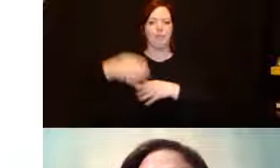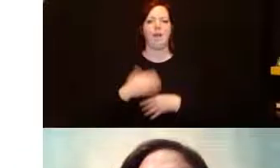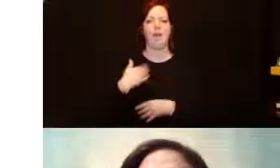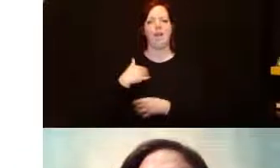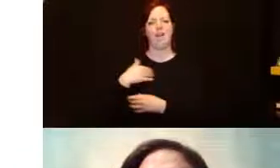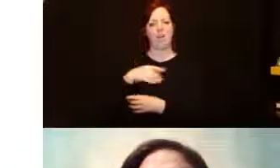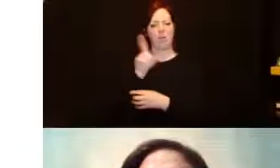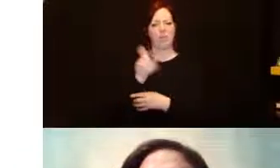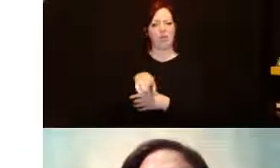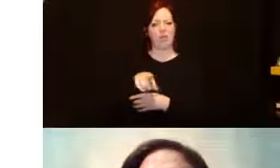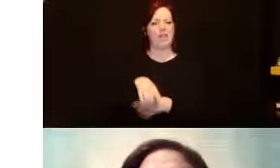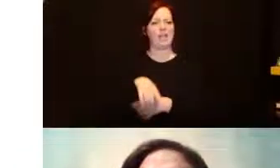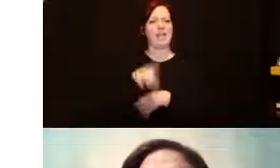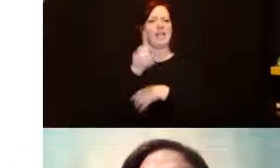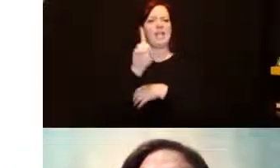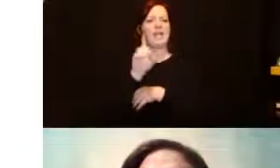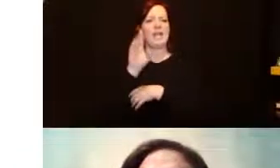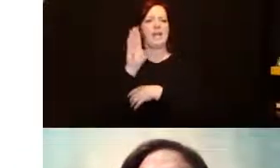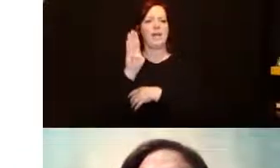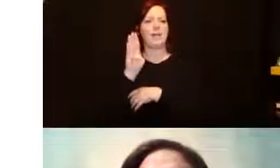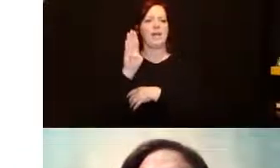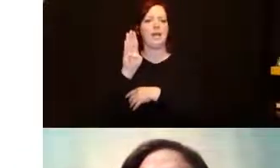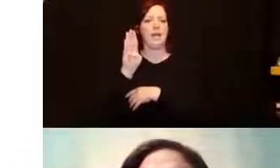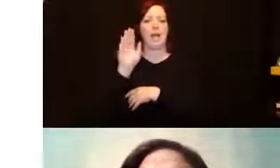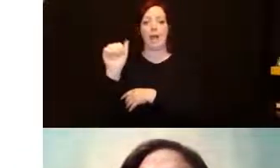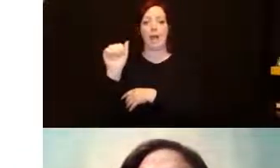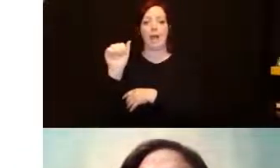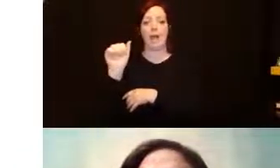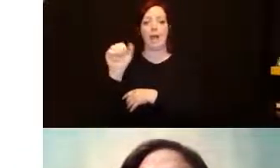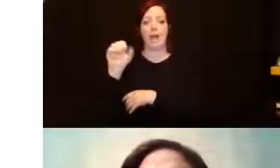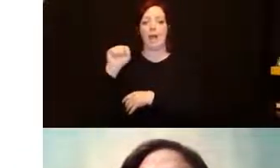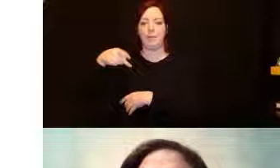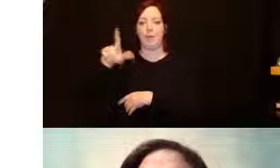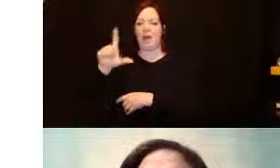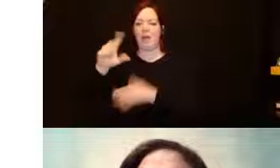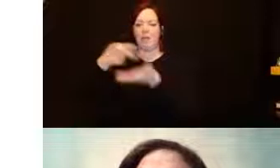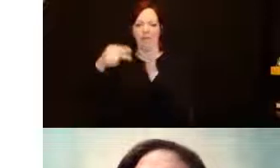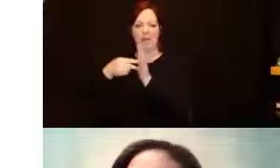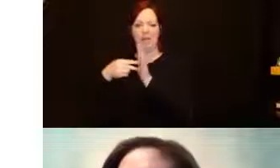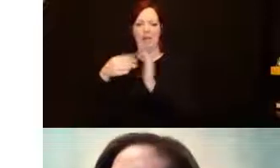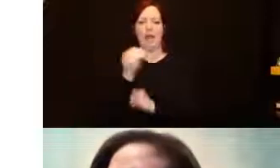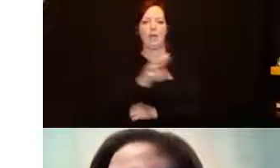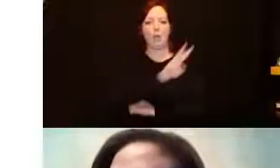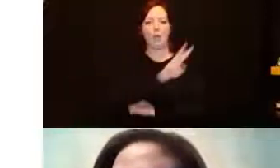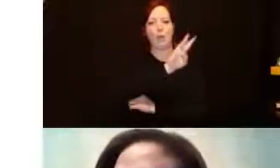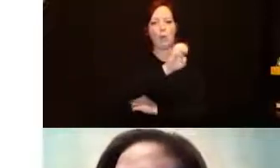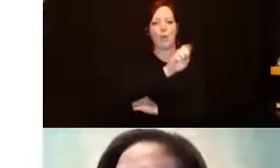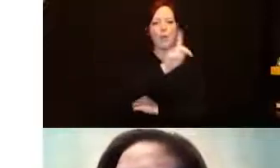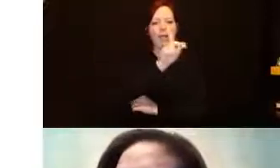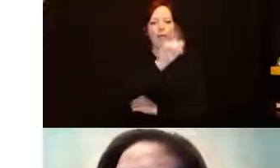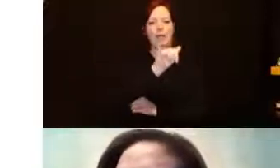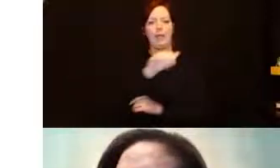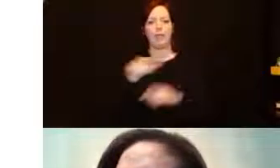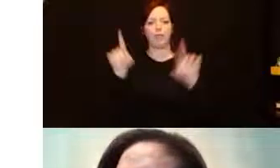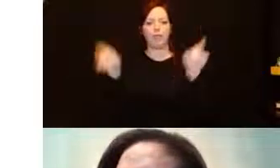DBASPL means and what weekly PA2H means. Sorry